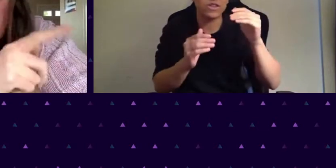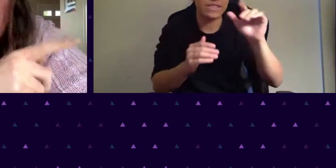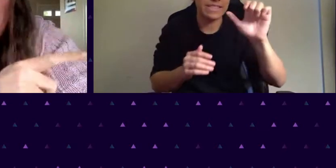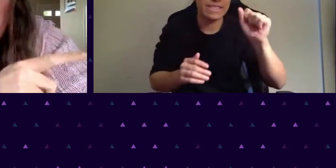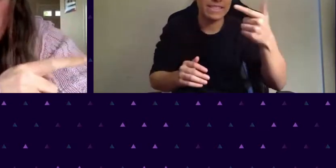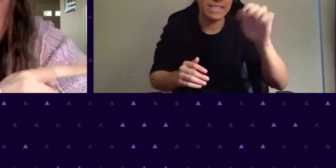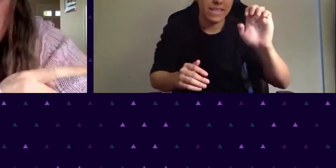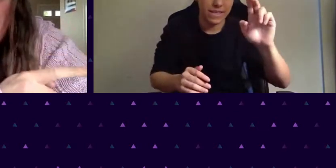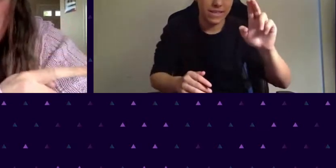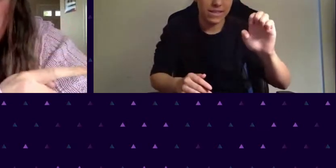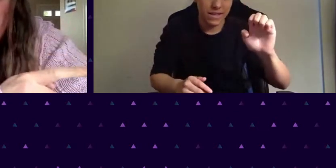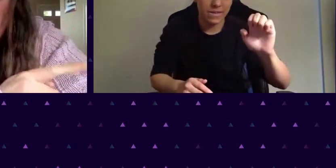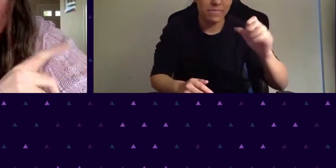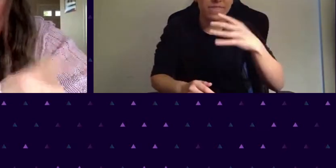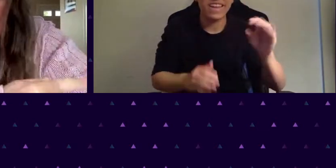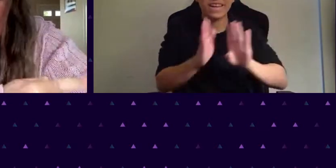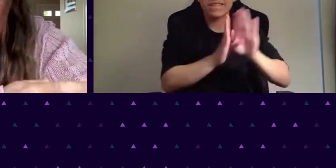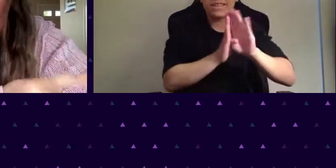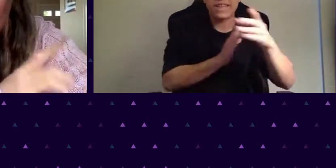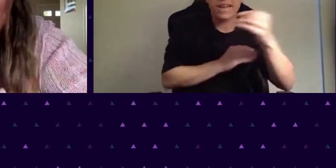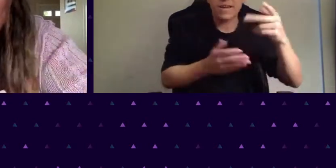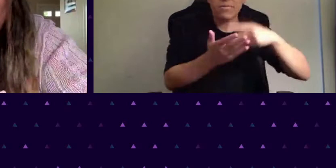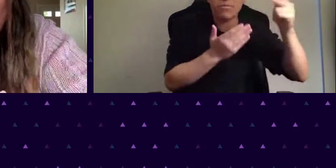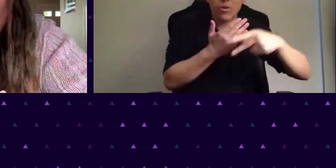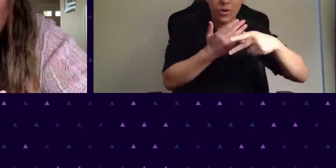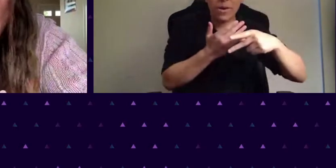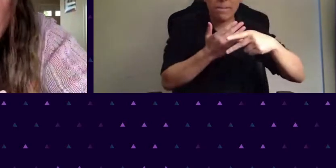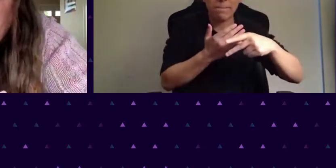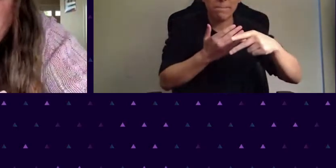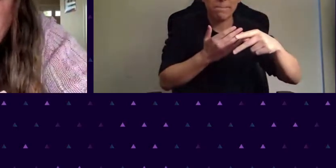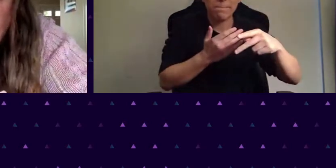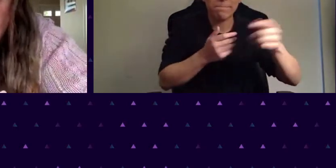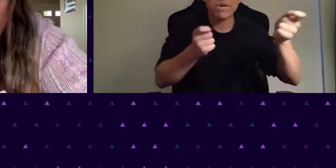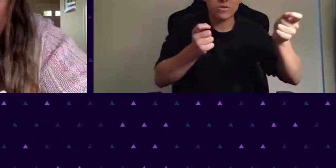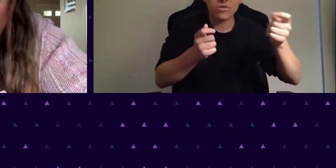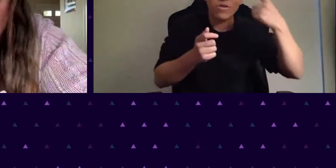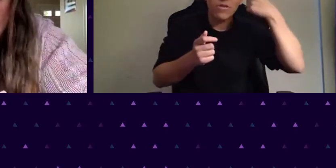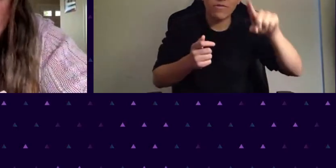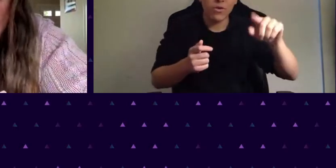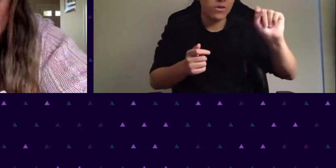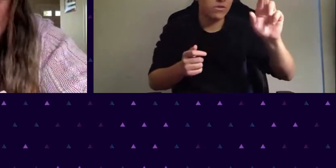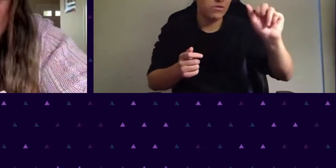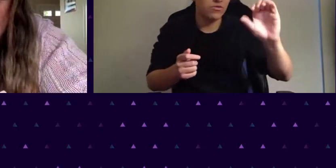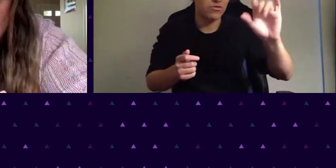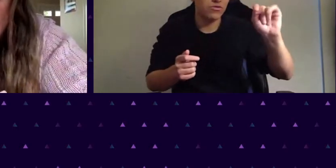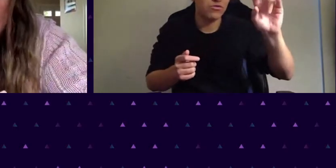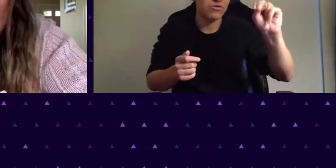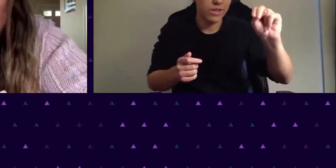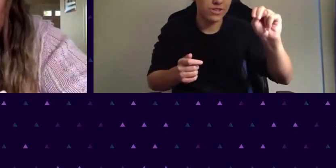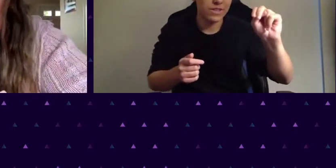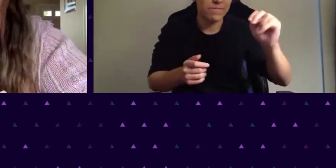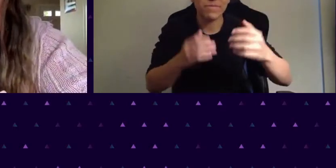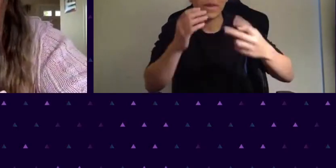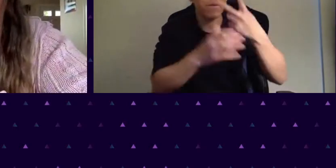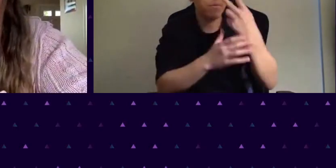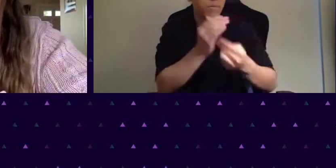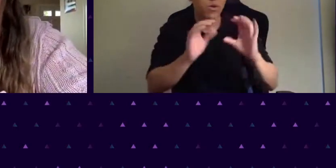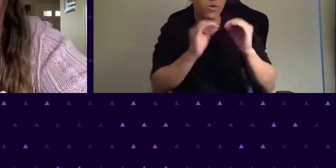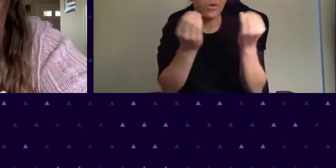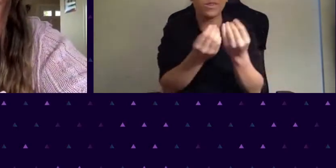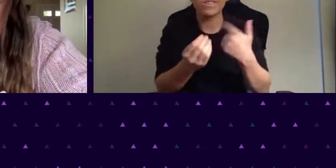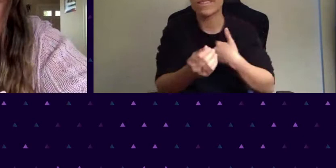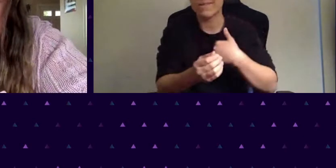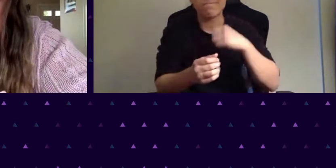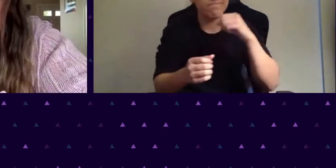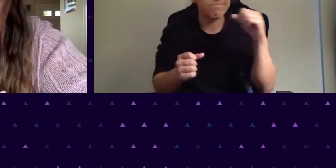development and programs coordinator over at Traction. And both orgs I care about very deeply because they